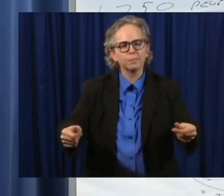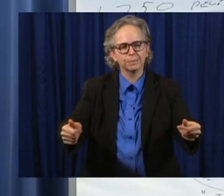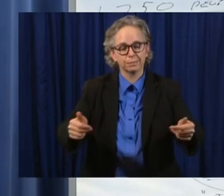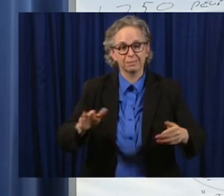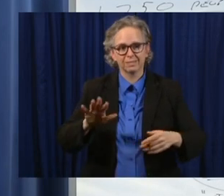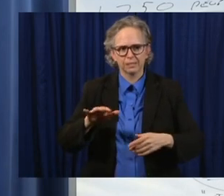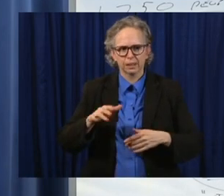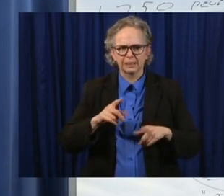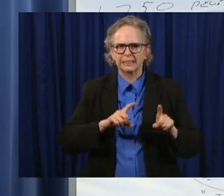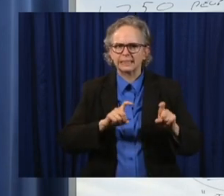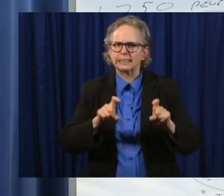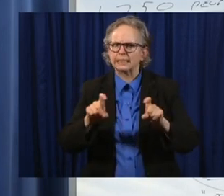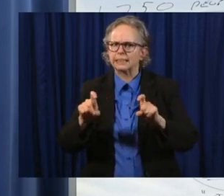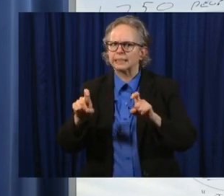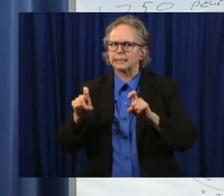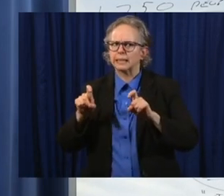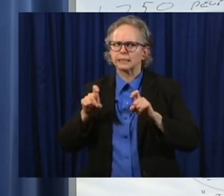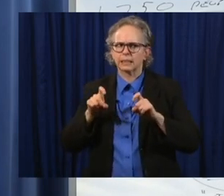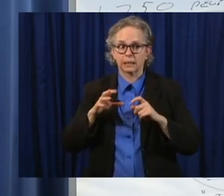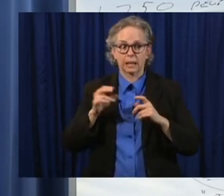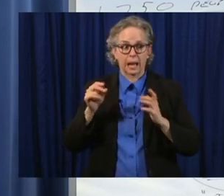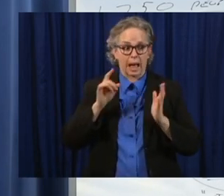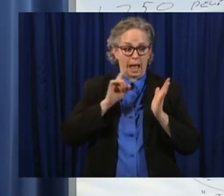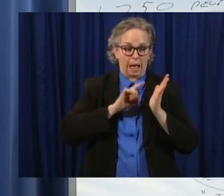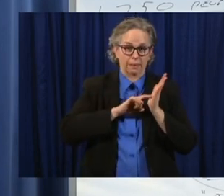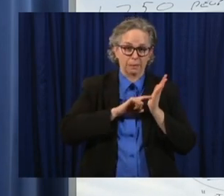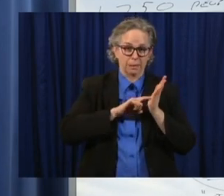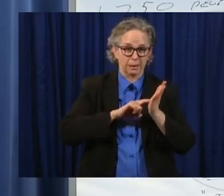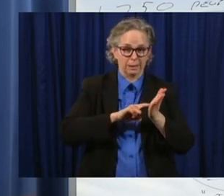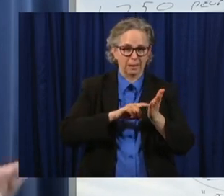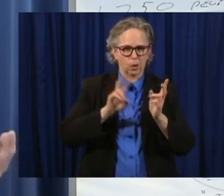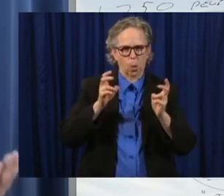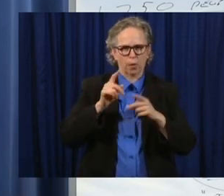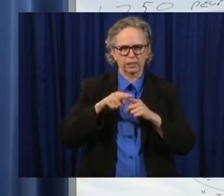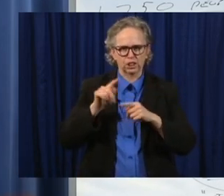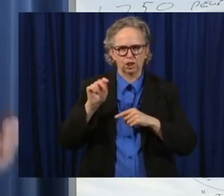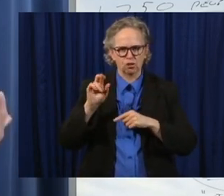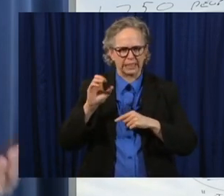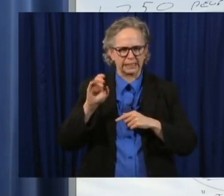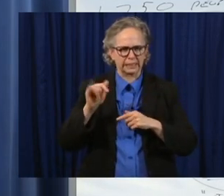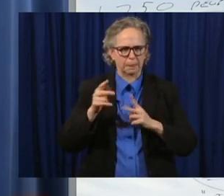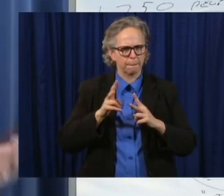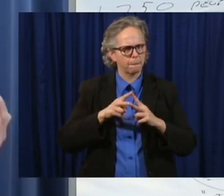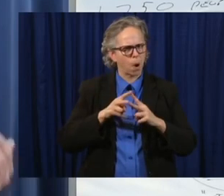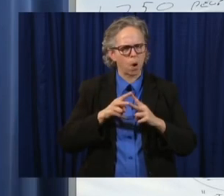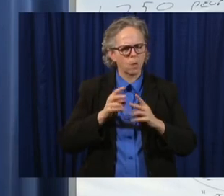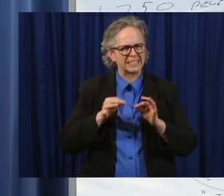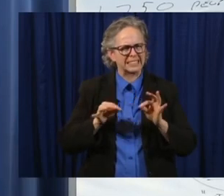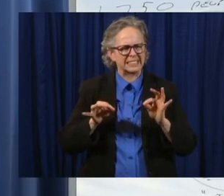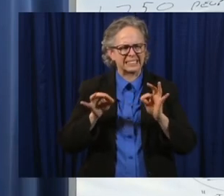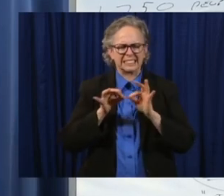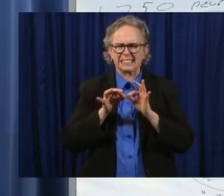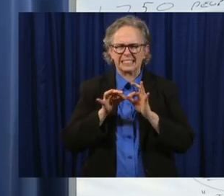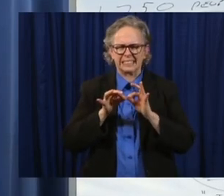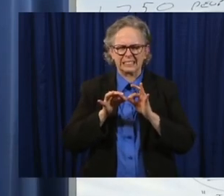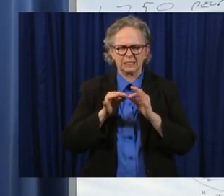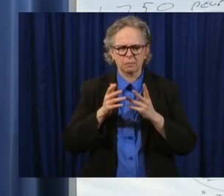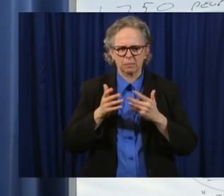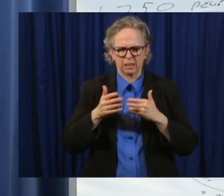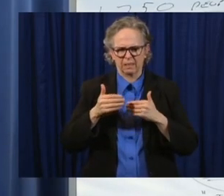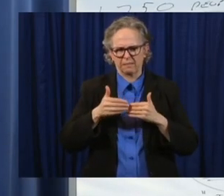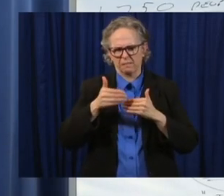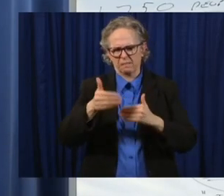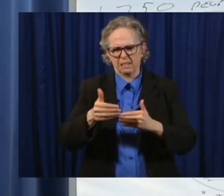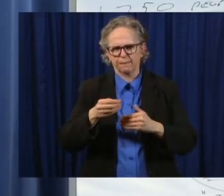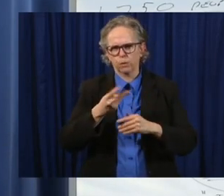what we've talked about with the tracing, getting both of those up to full speed in the next few weeks